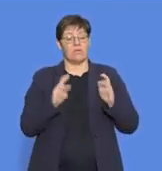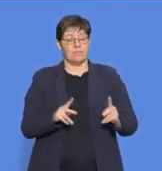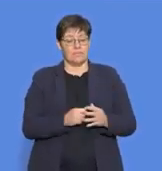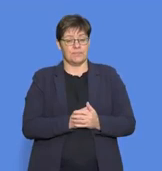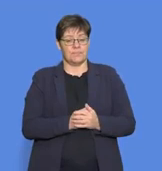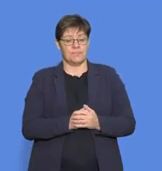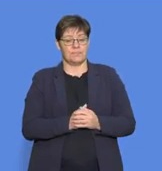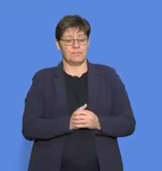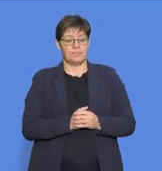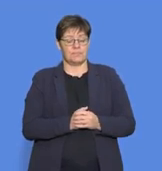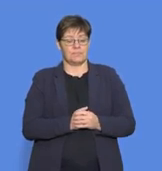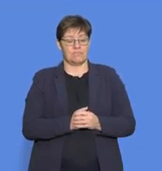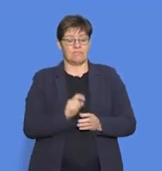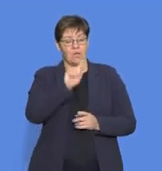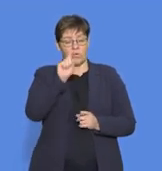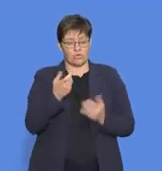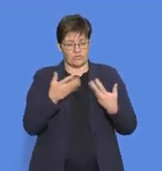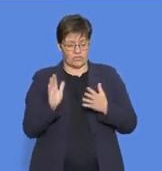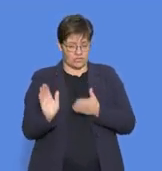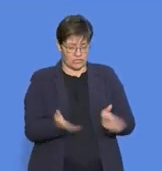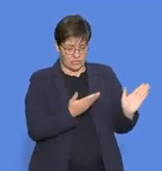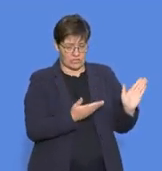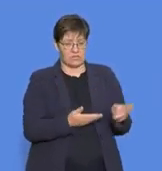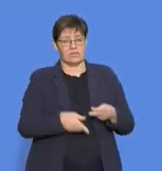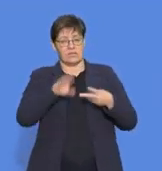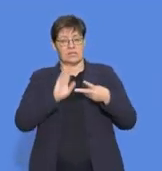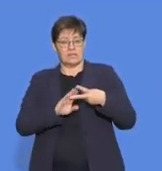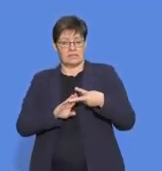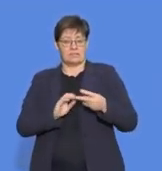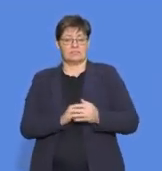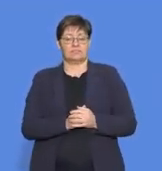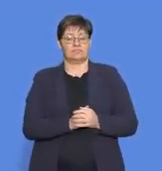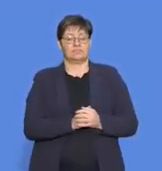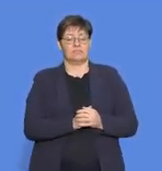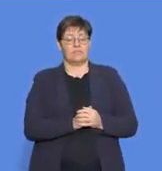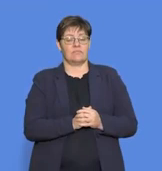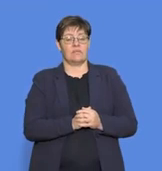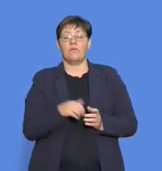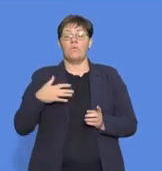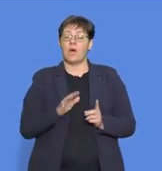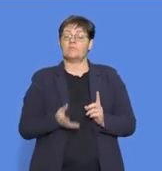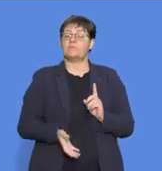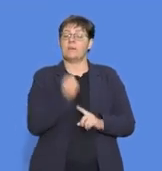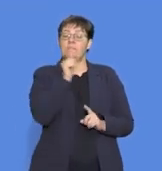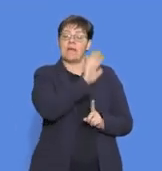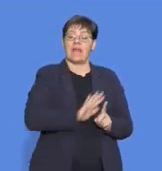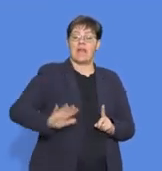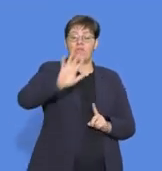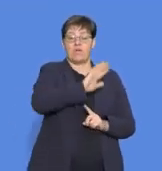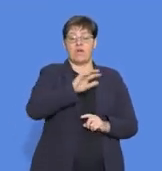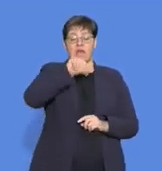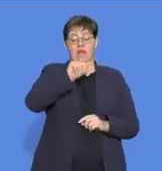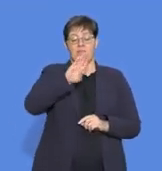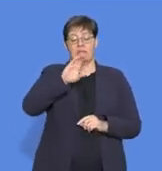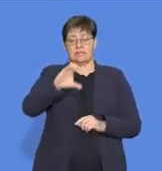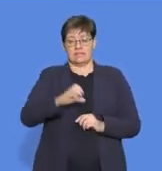Okay, so that question has now been answered. Let's go to the next question. Okay, they want us to find the area